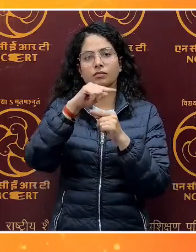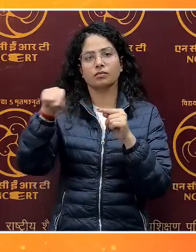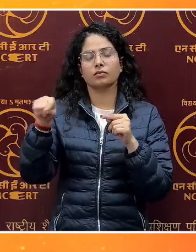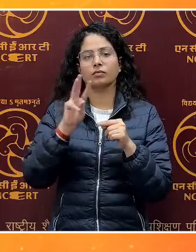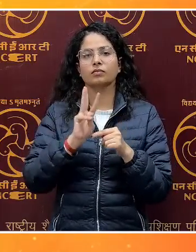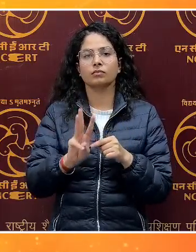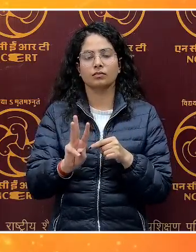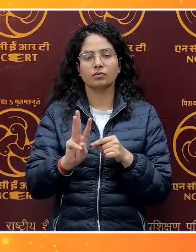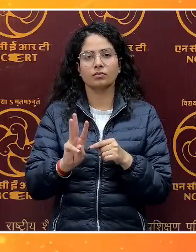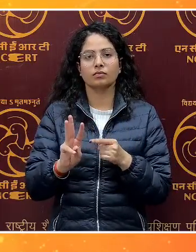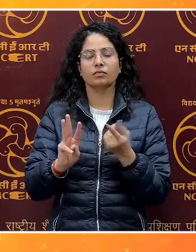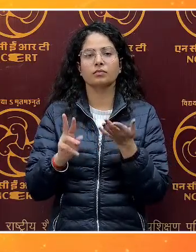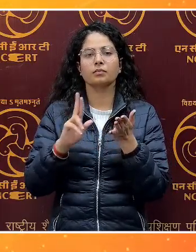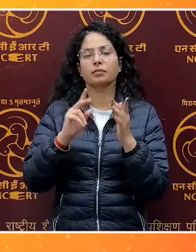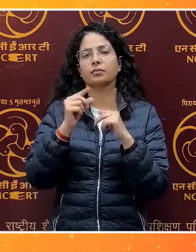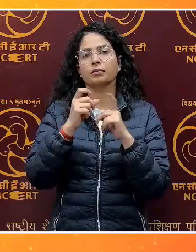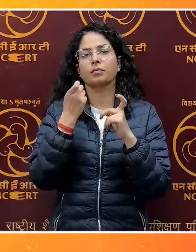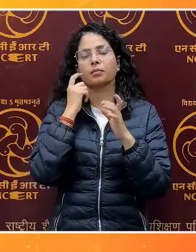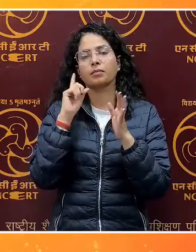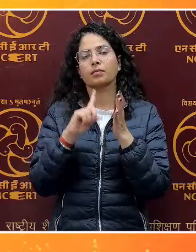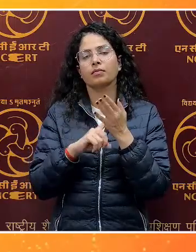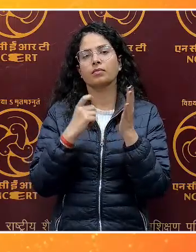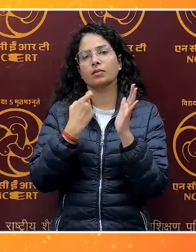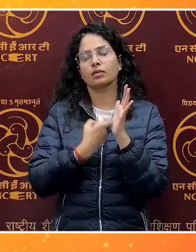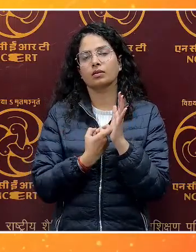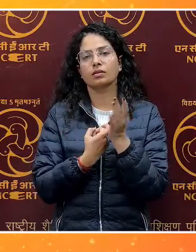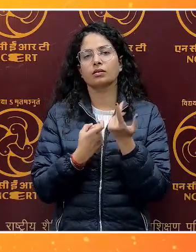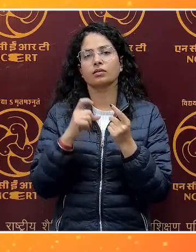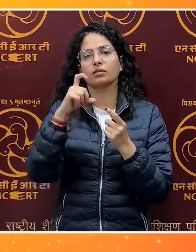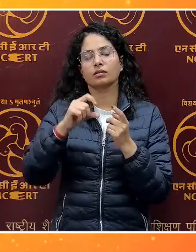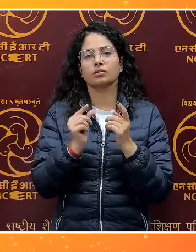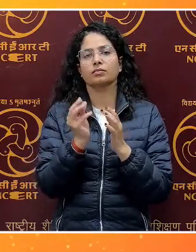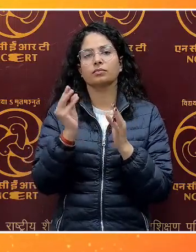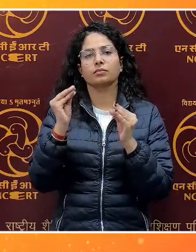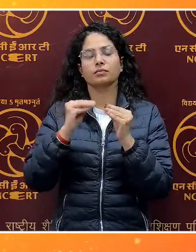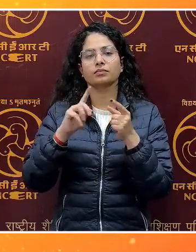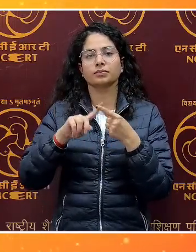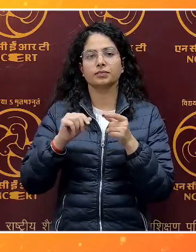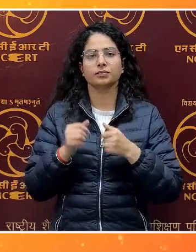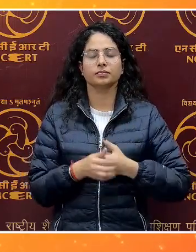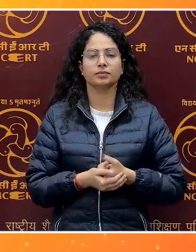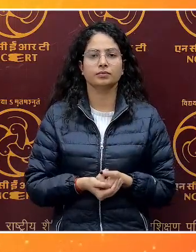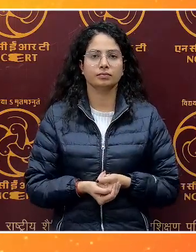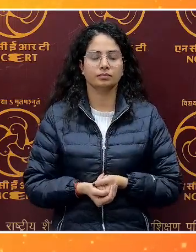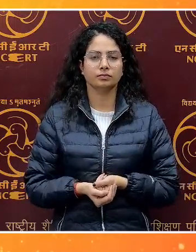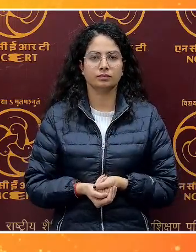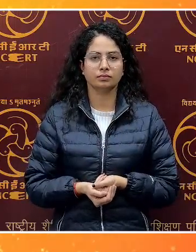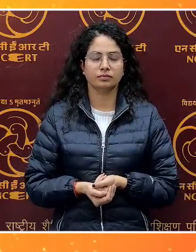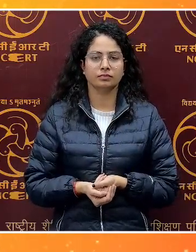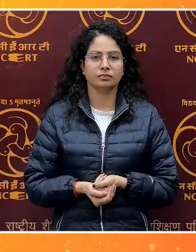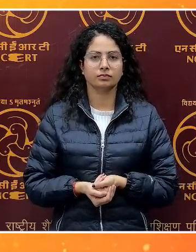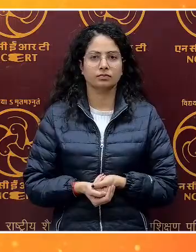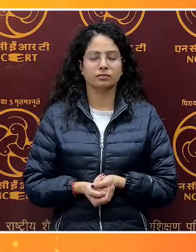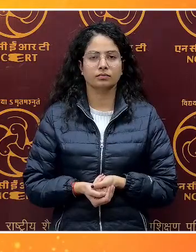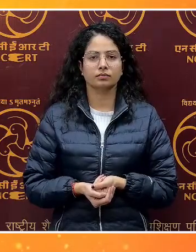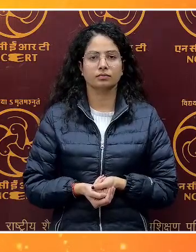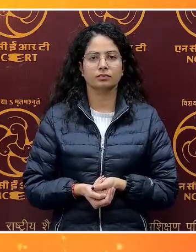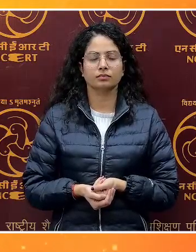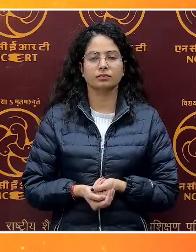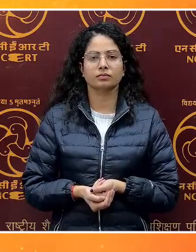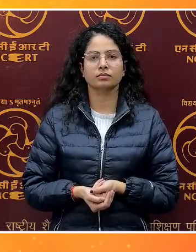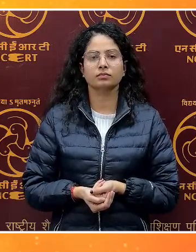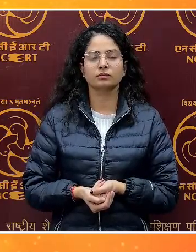3 pi r cube. Okay. And what is the formula for calculating the volume of a